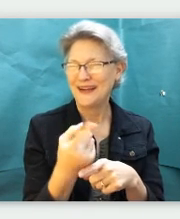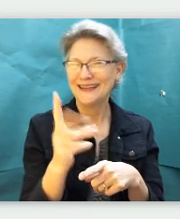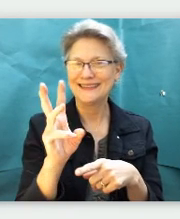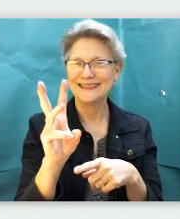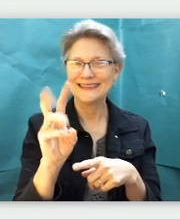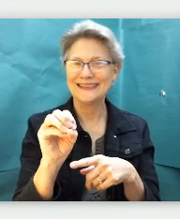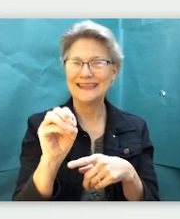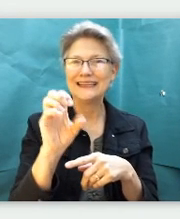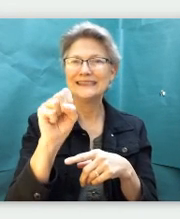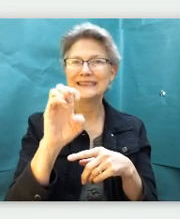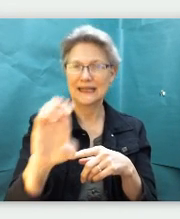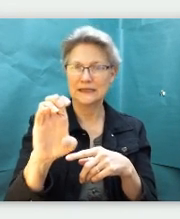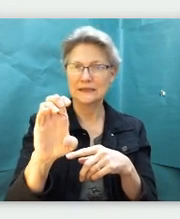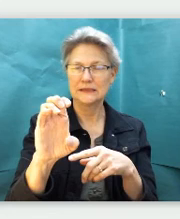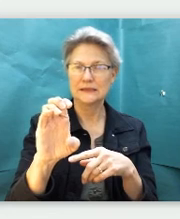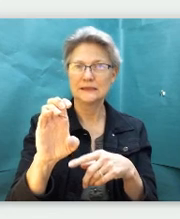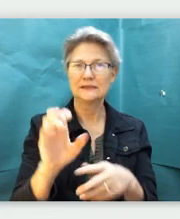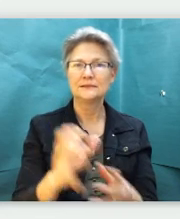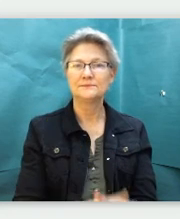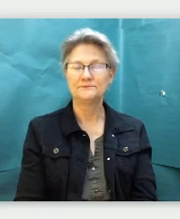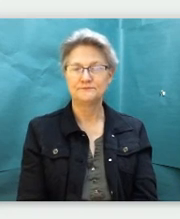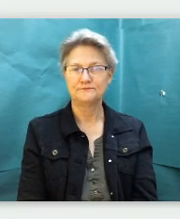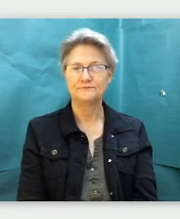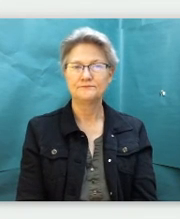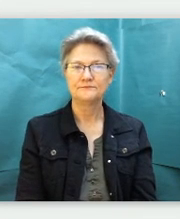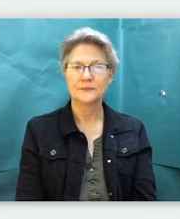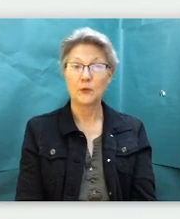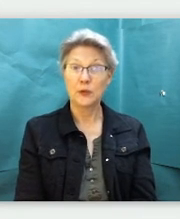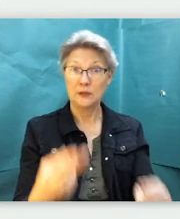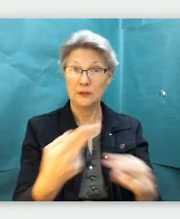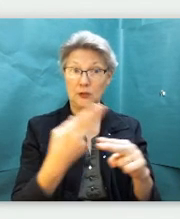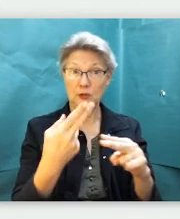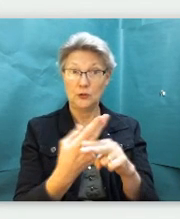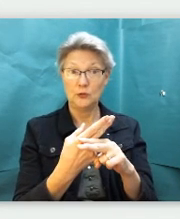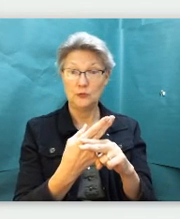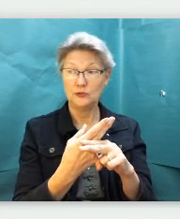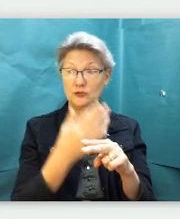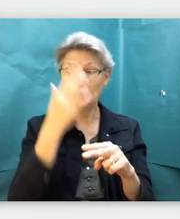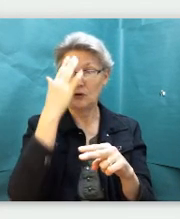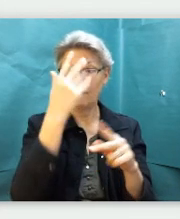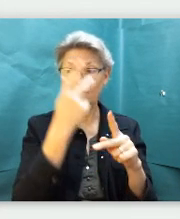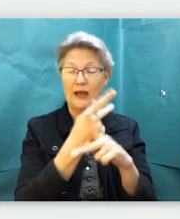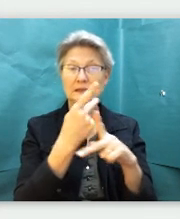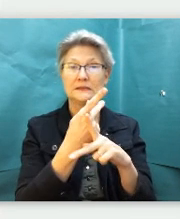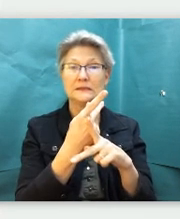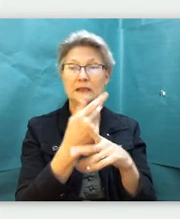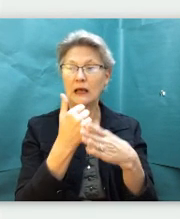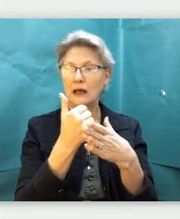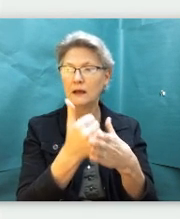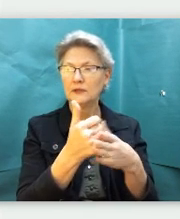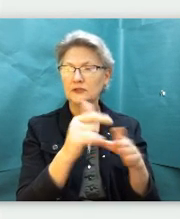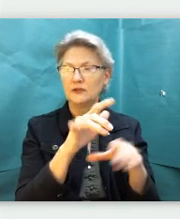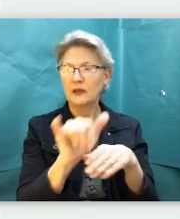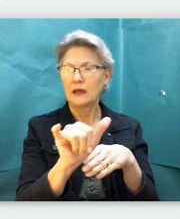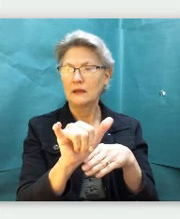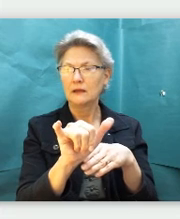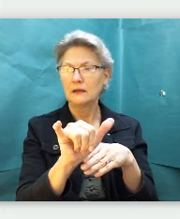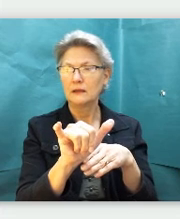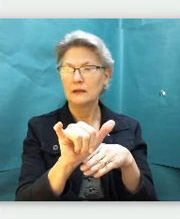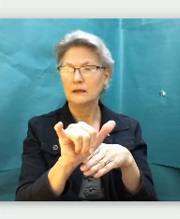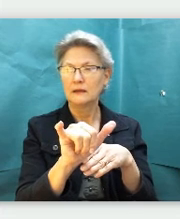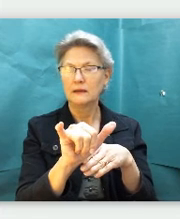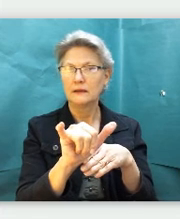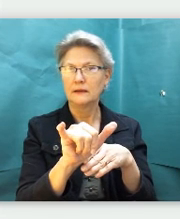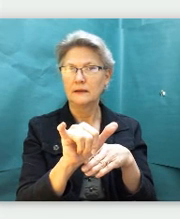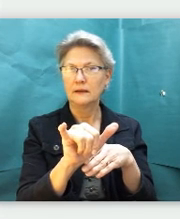my 60 seconds. We can use known facts to help us do this. We know that 6 times 6